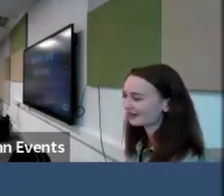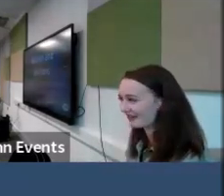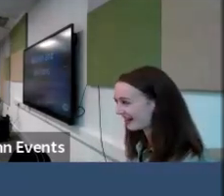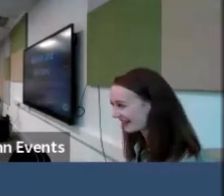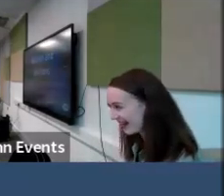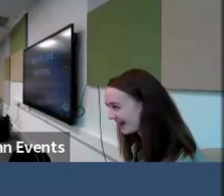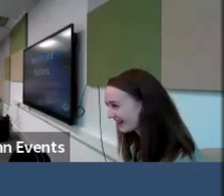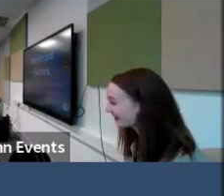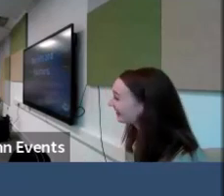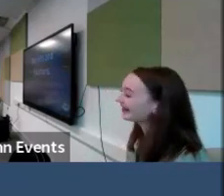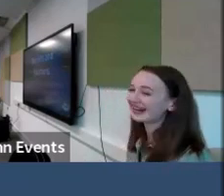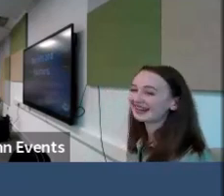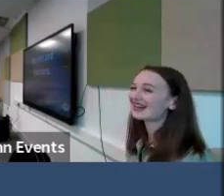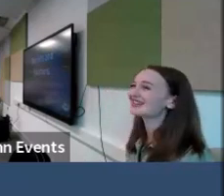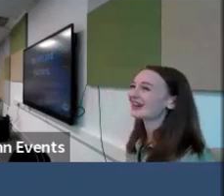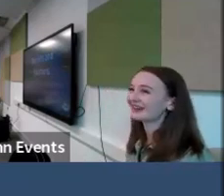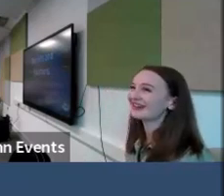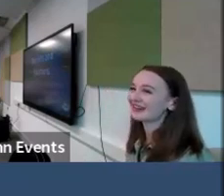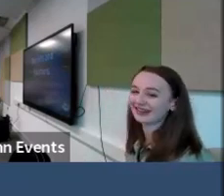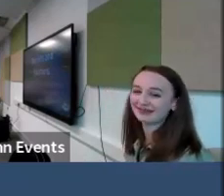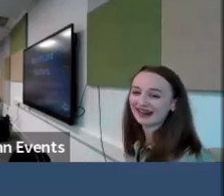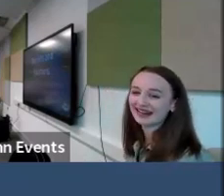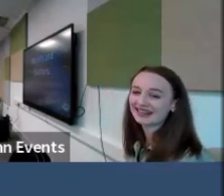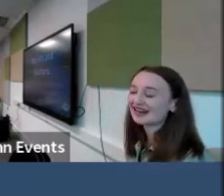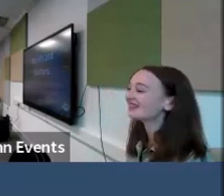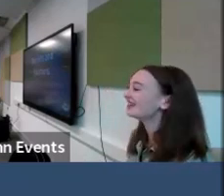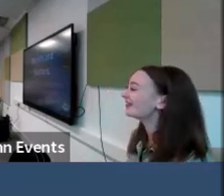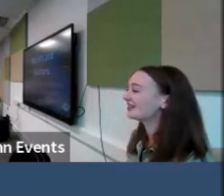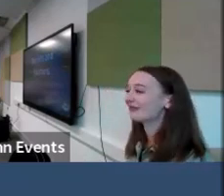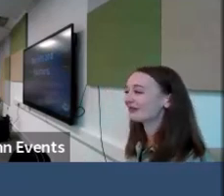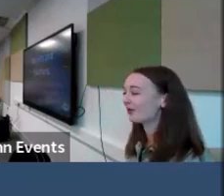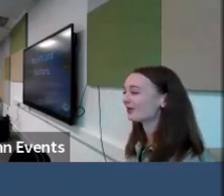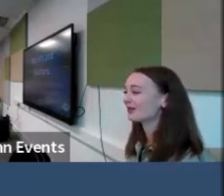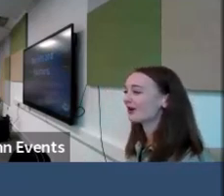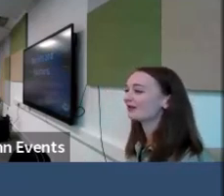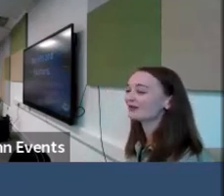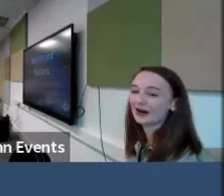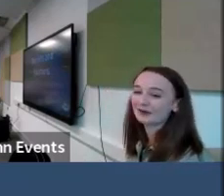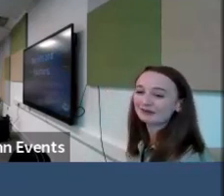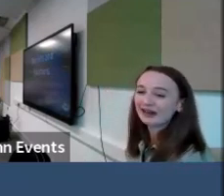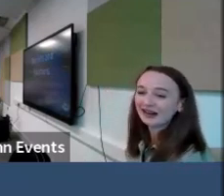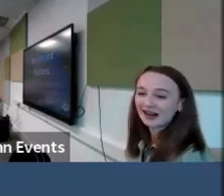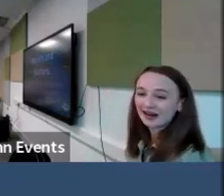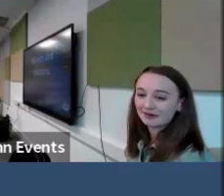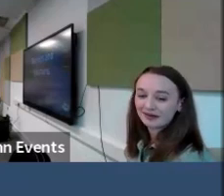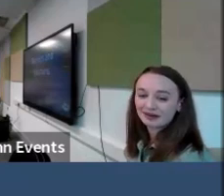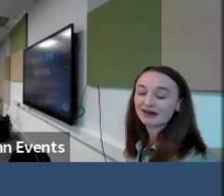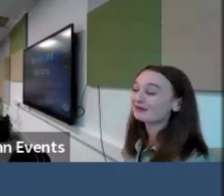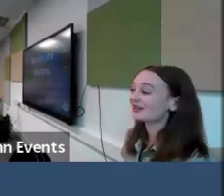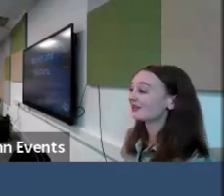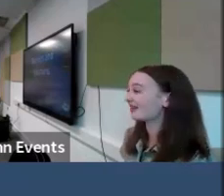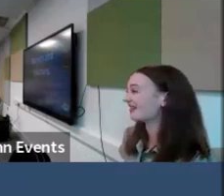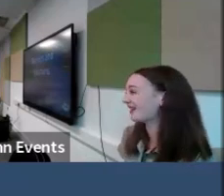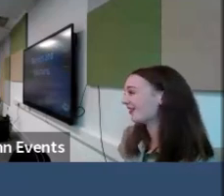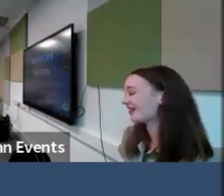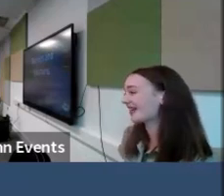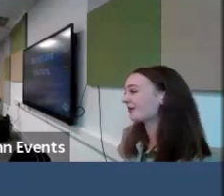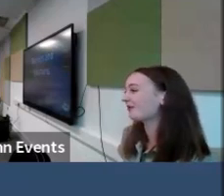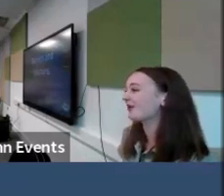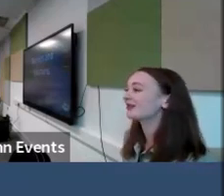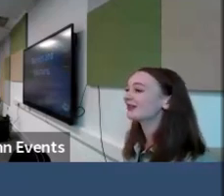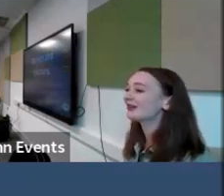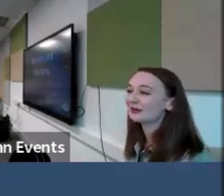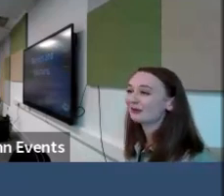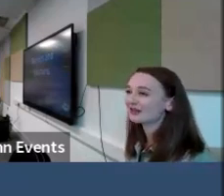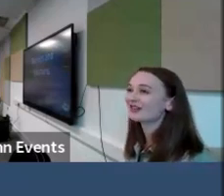of this, I'm not doing anything else. And that's totally, totally valid. Anything you can do is more than enough. So it may be that you can tell a